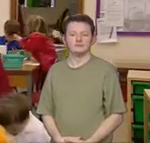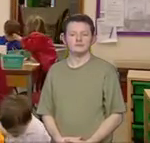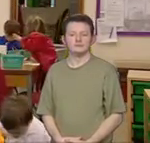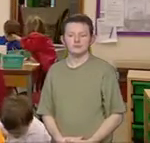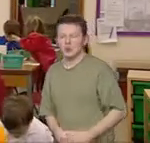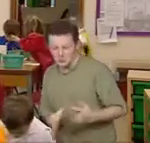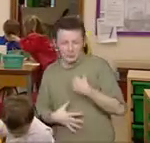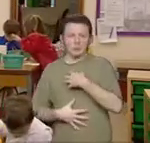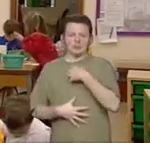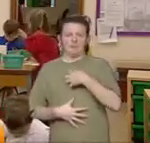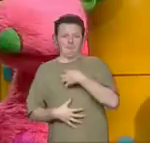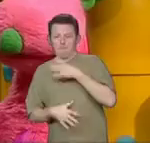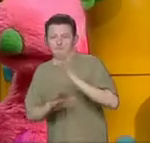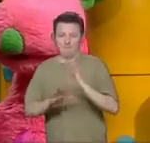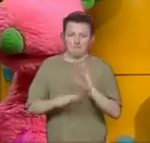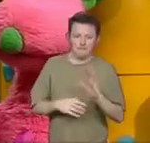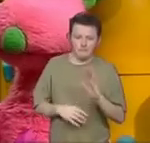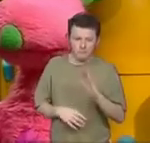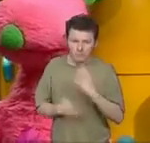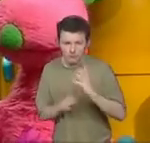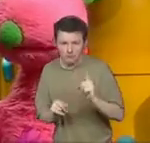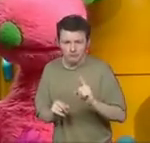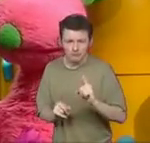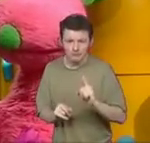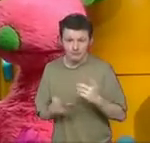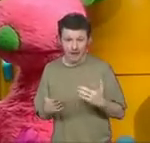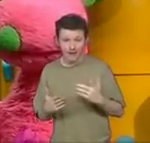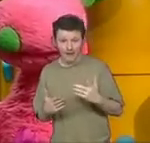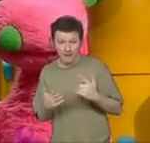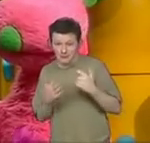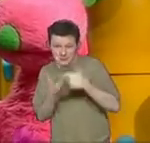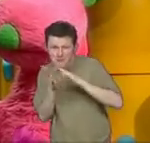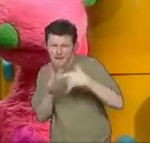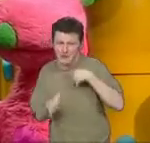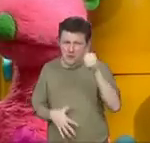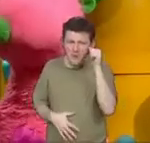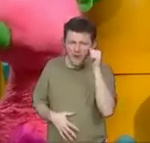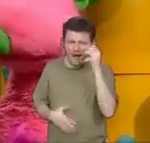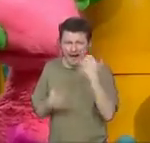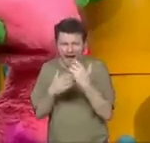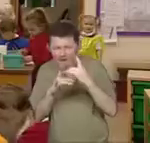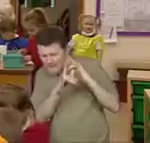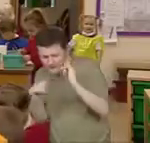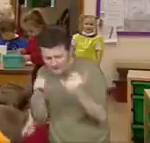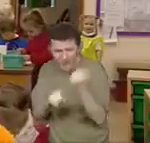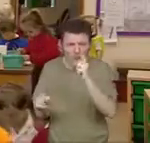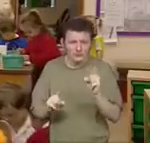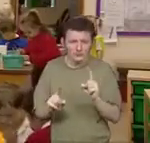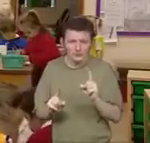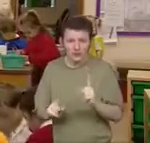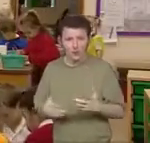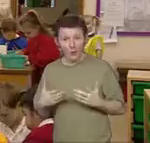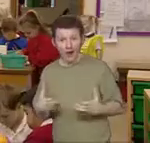No hooby hicks, Hoobs. But, Roma, what we want to know is, do the tiddly peeps test things out? The tiddly